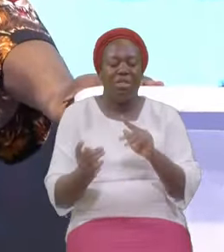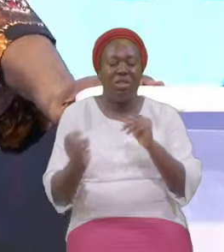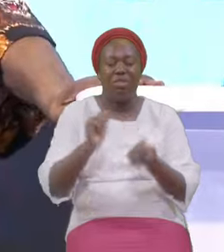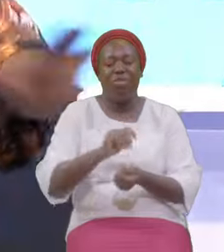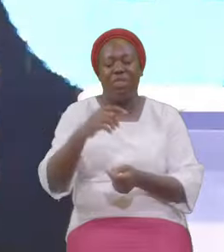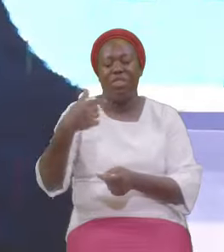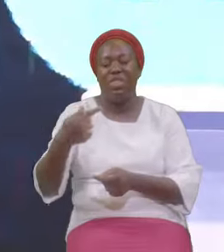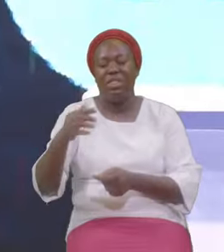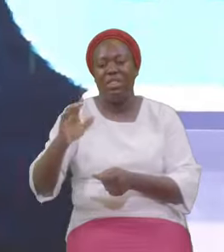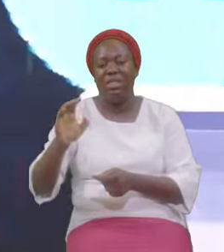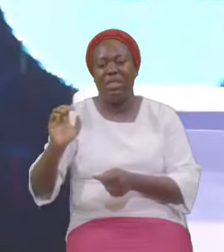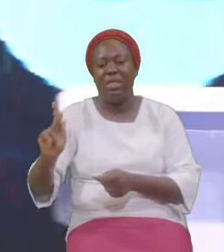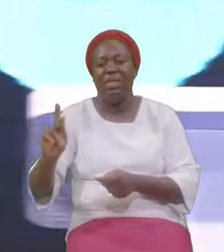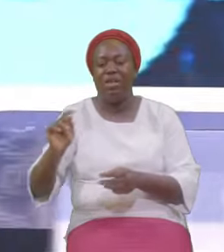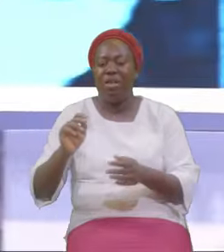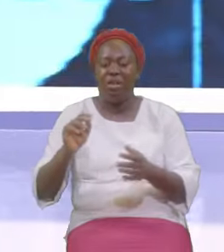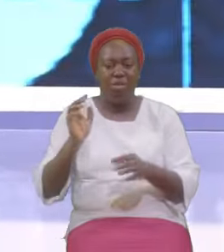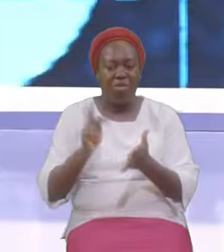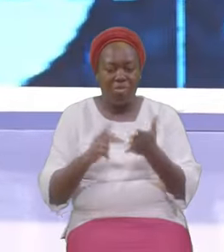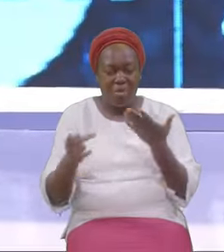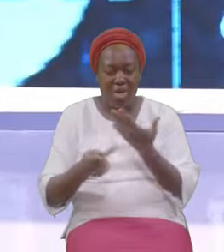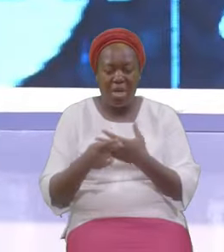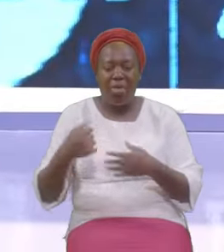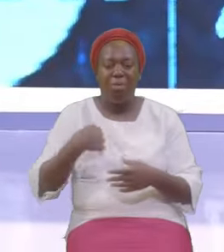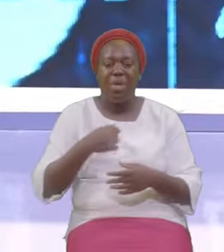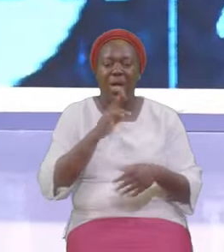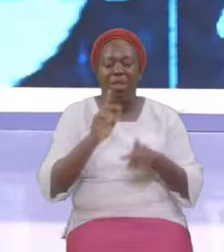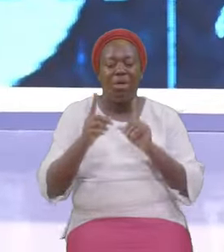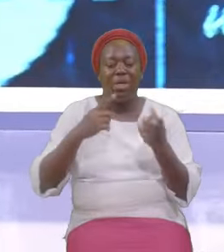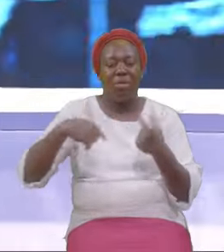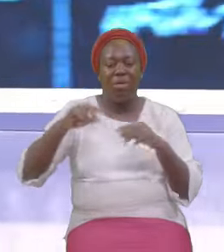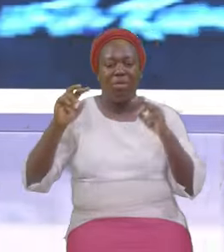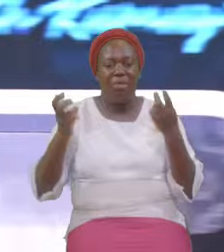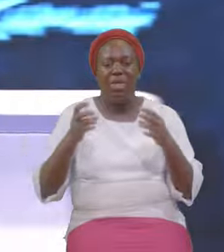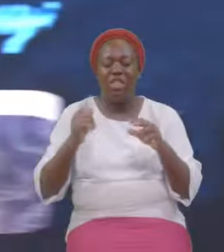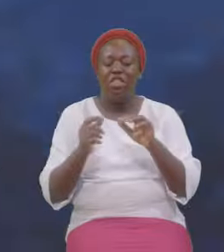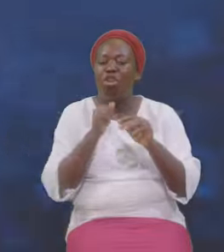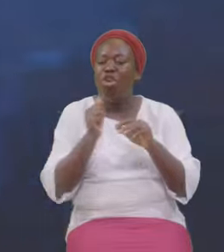crusade, we're talking about the unchanging God. The